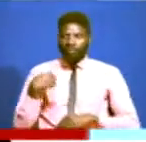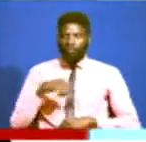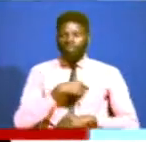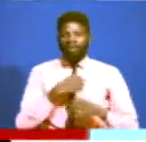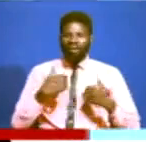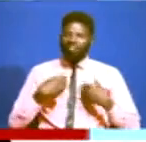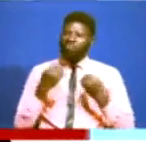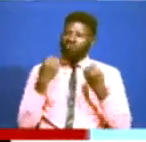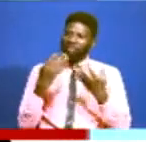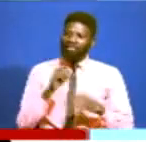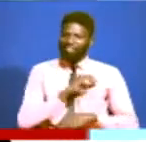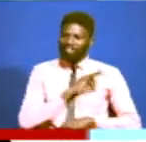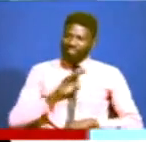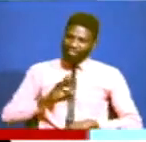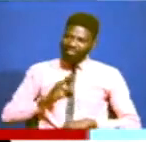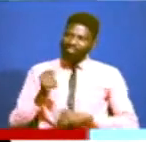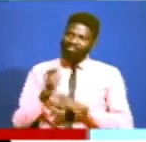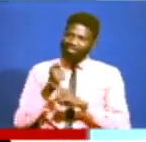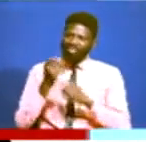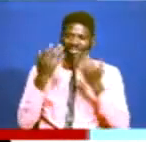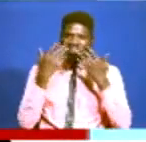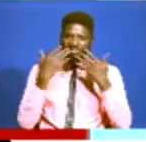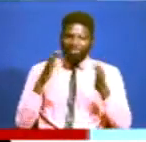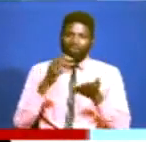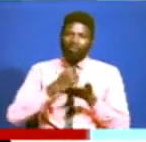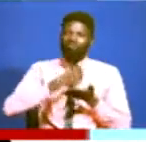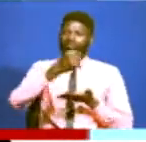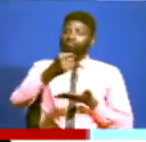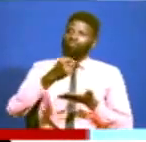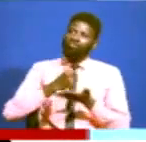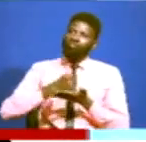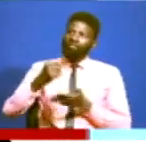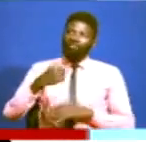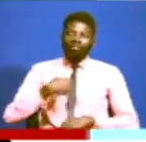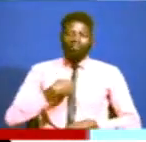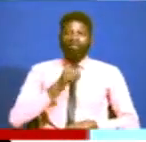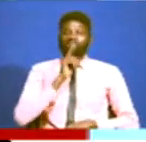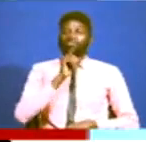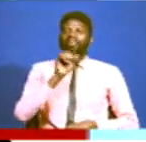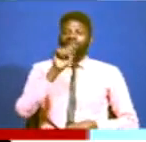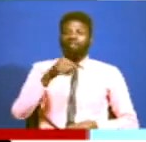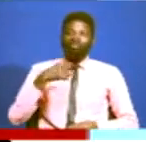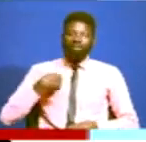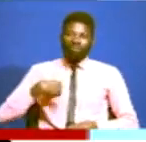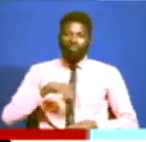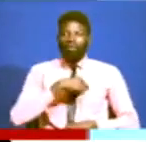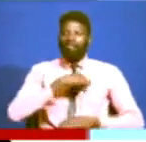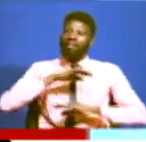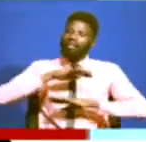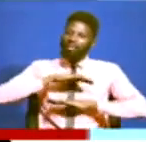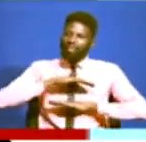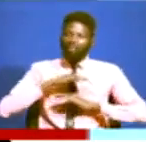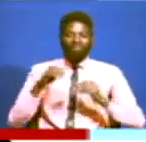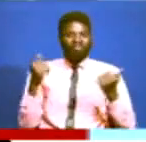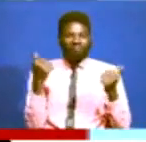them, and deployed them. And I'm sure, although we are still not enough,